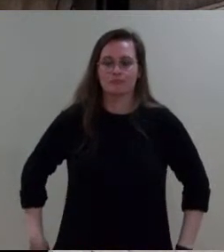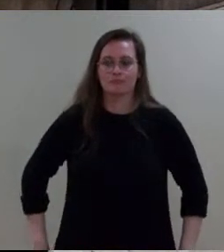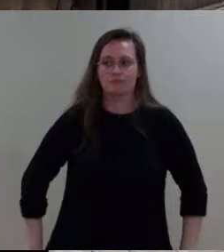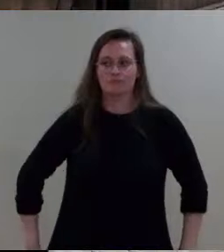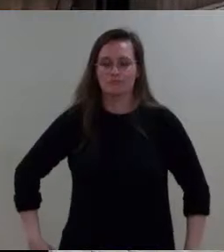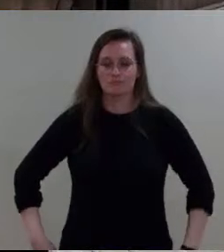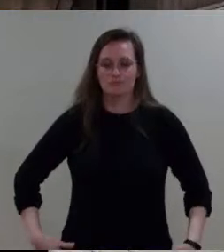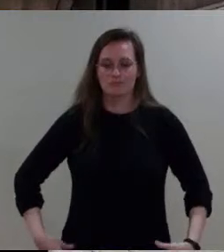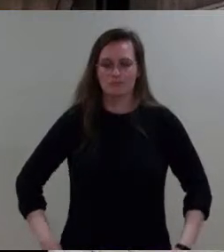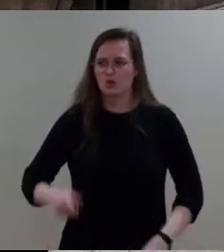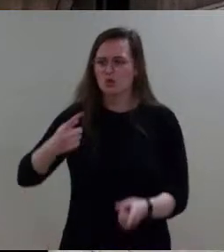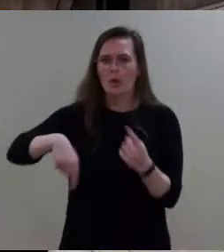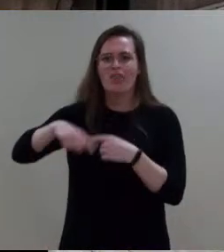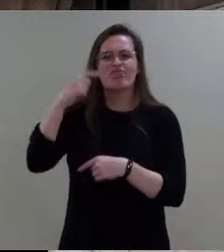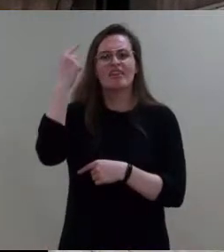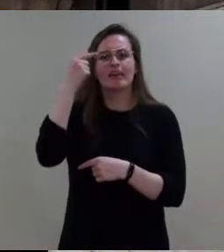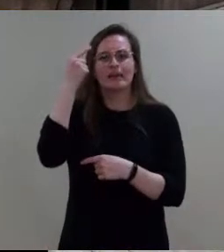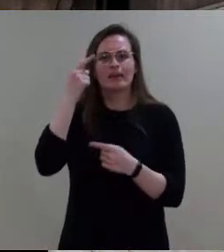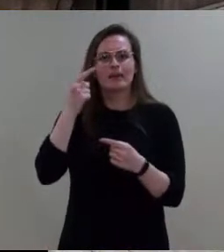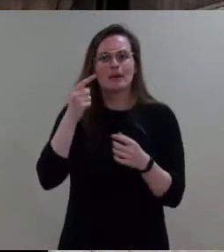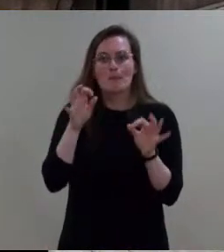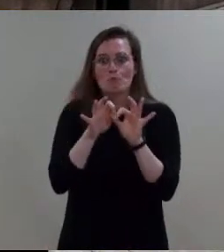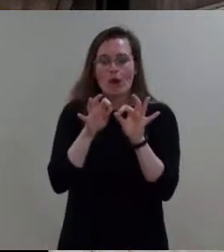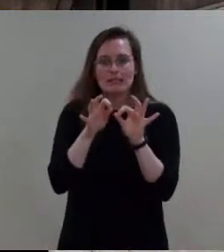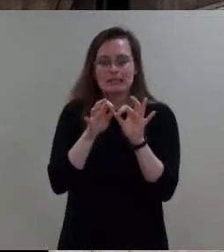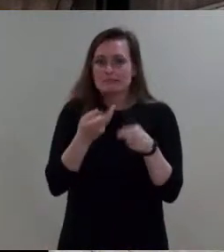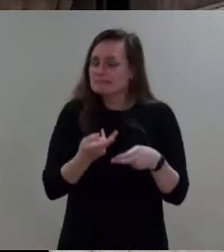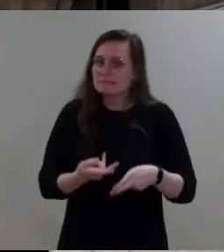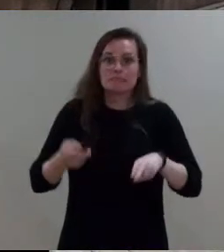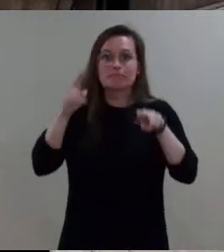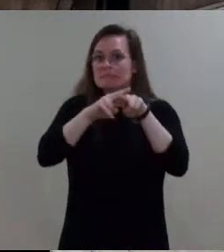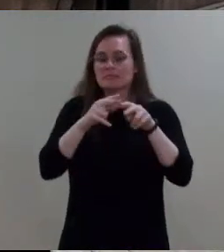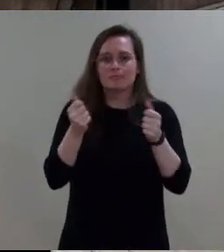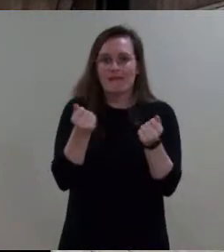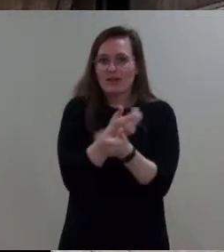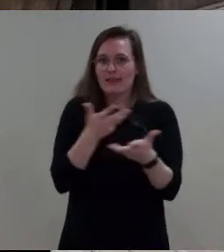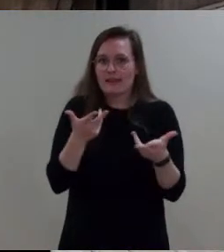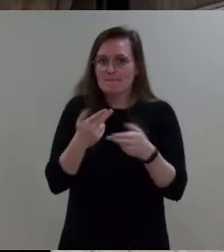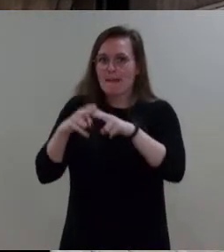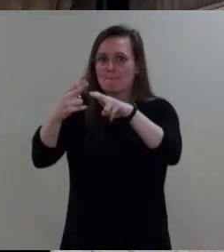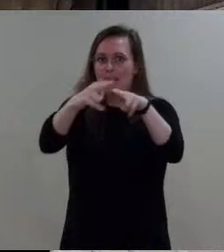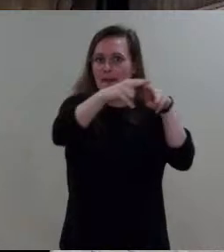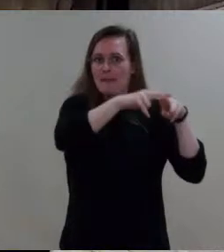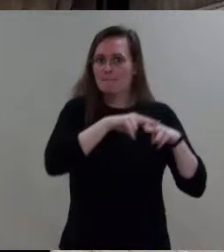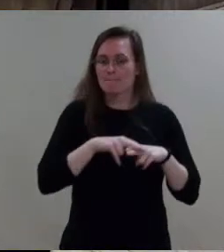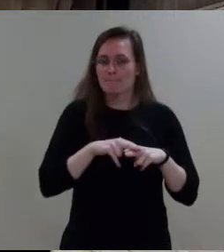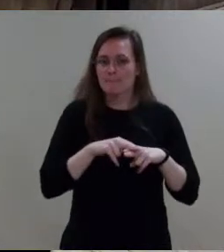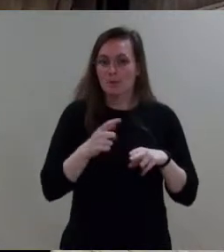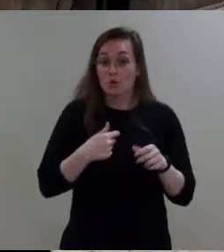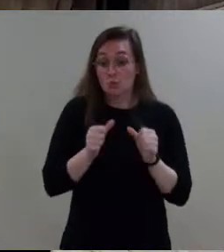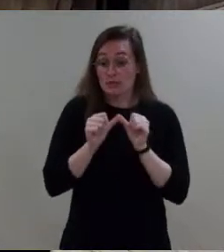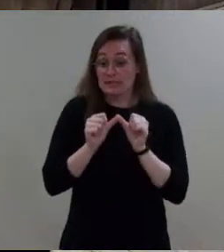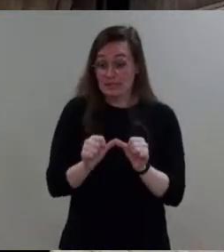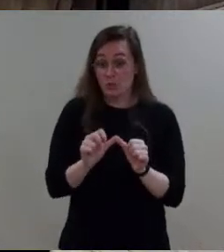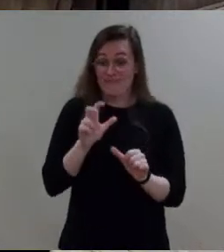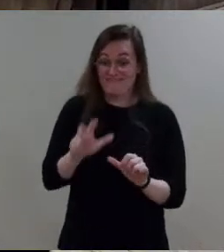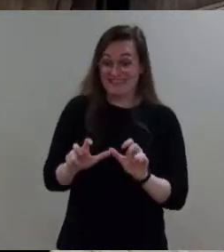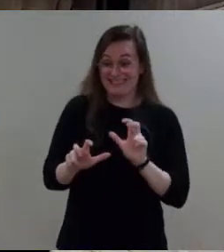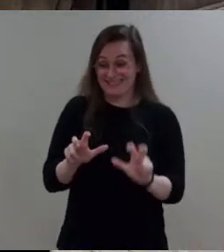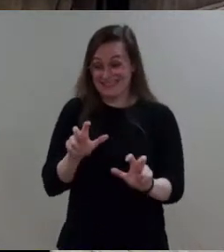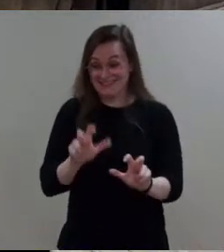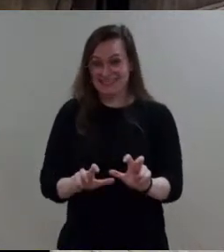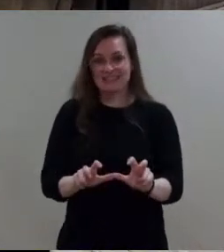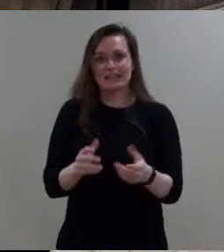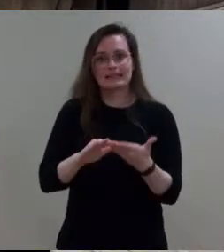how much things have gone up in this time period. So the other thing as well is that we've continued to make investments in the town annually